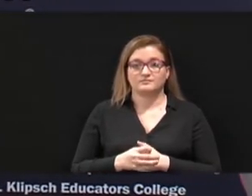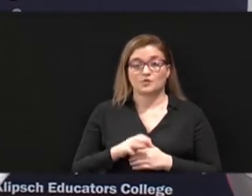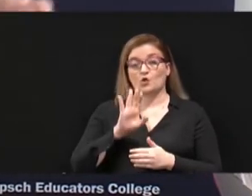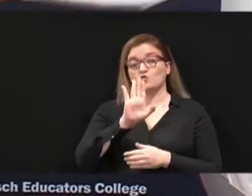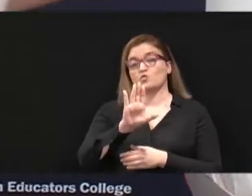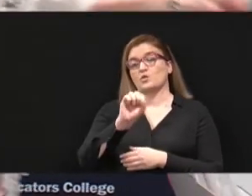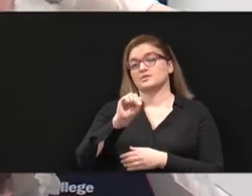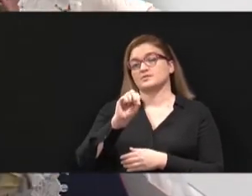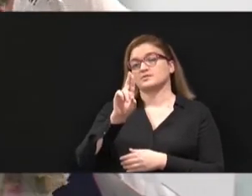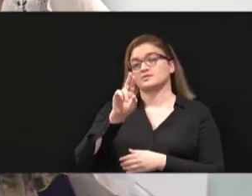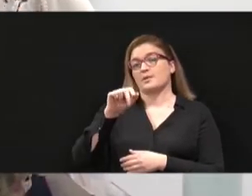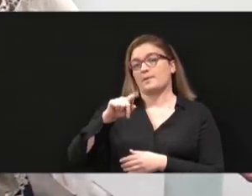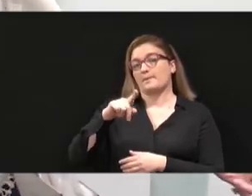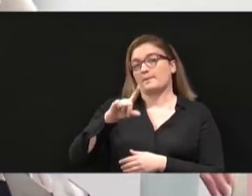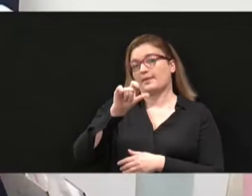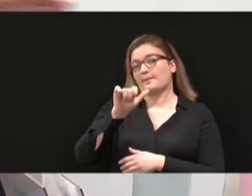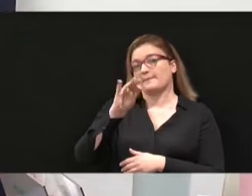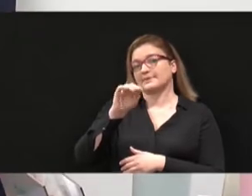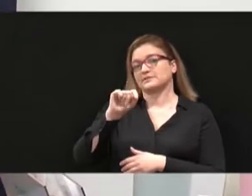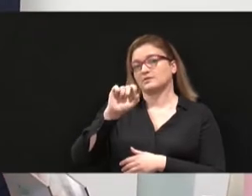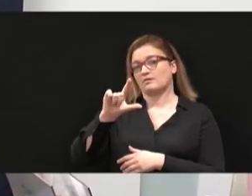supplemental documents.